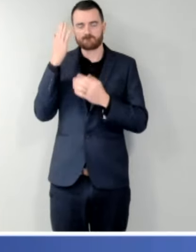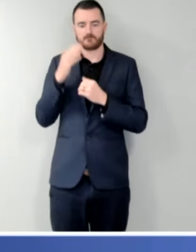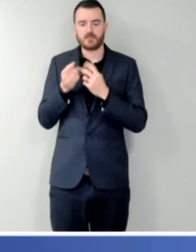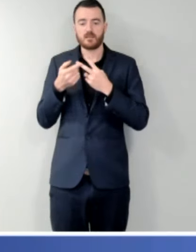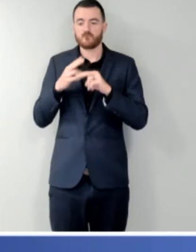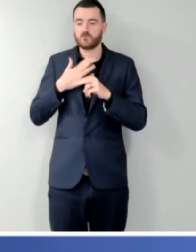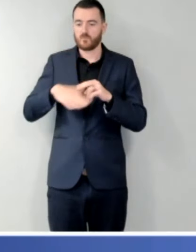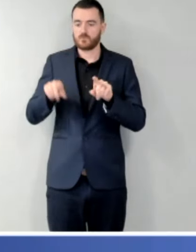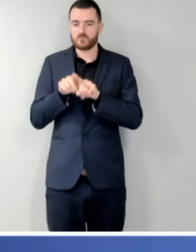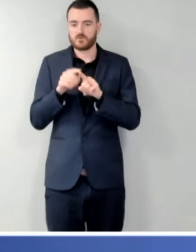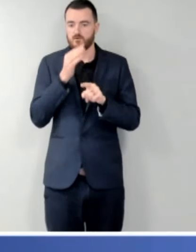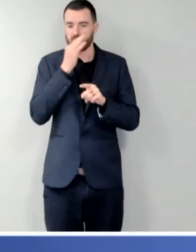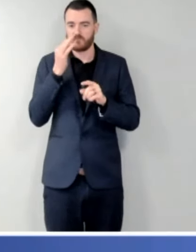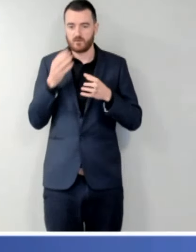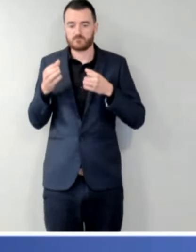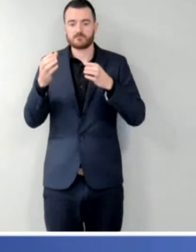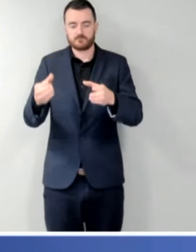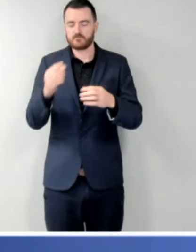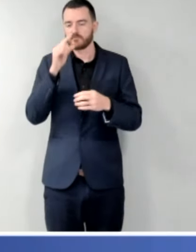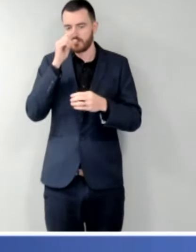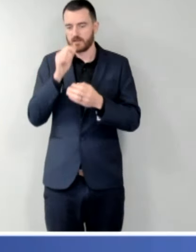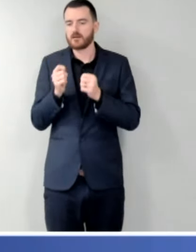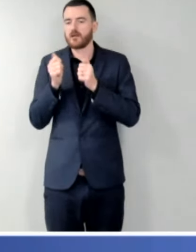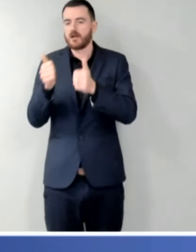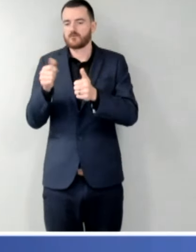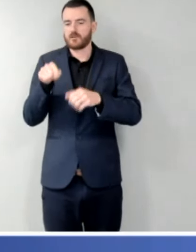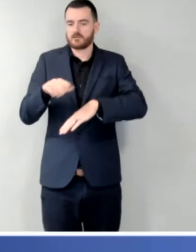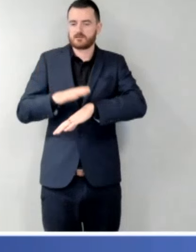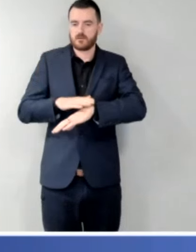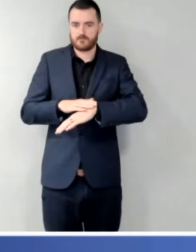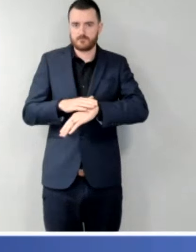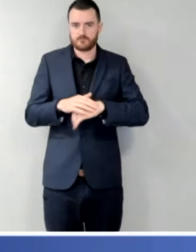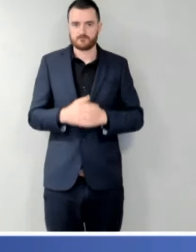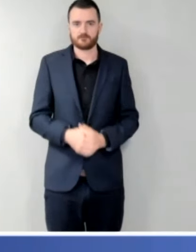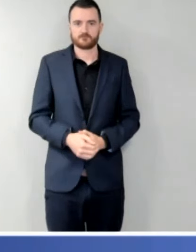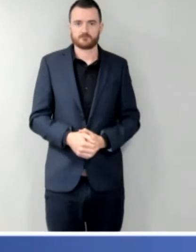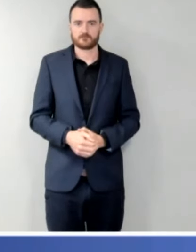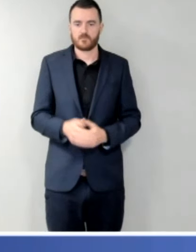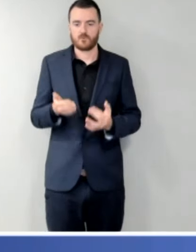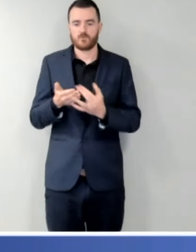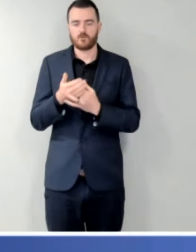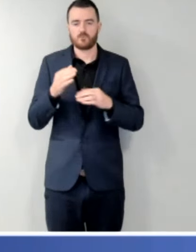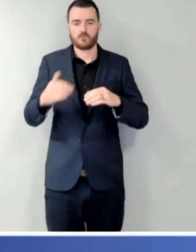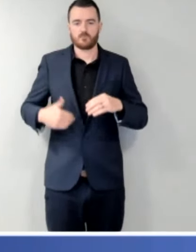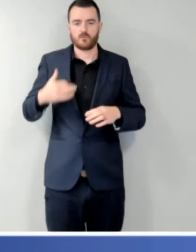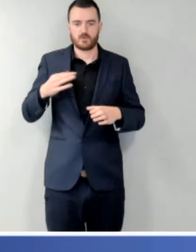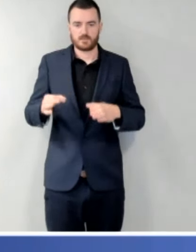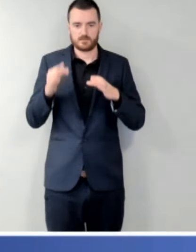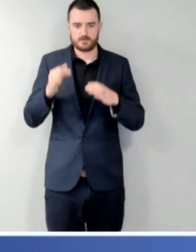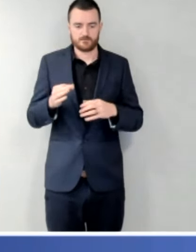wreath, there'll be an opportunity for you to do so after this service during the morning tea.